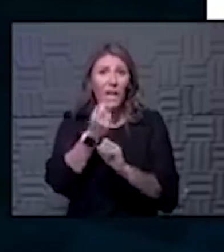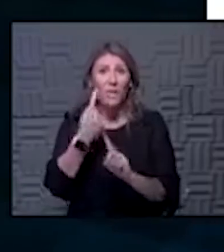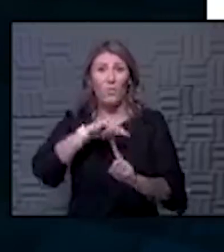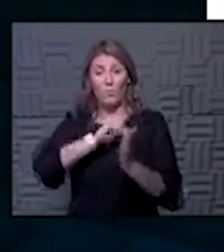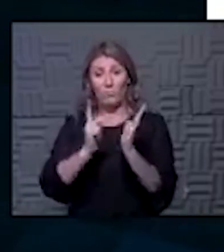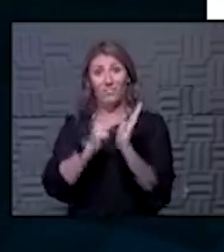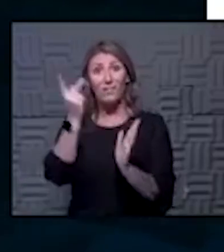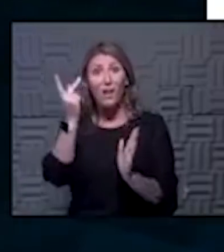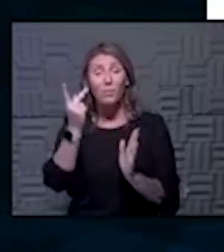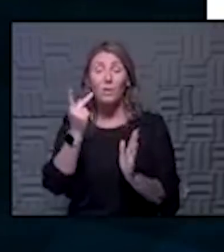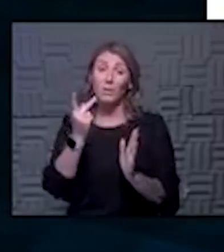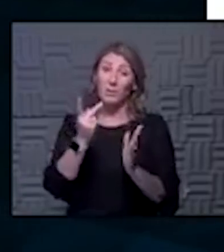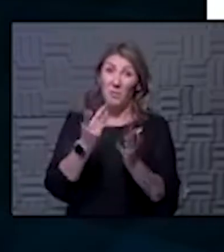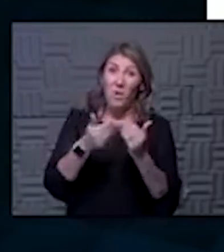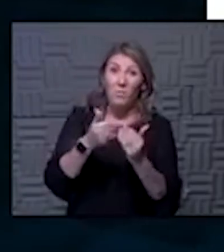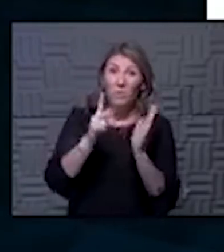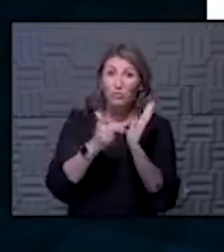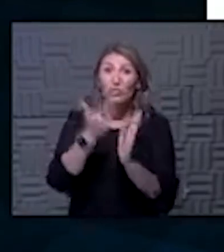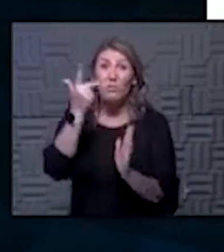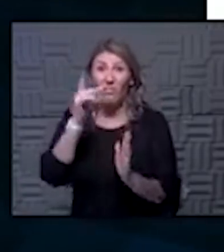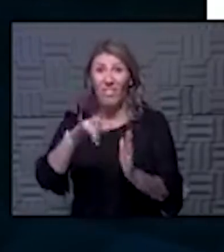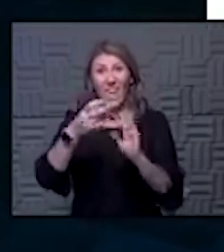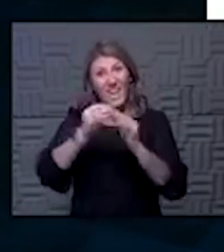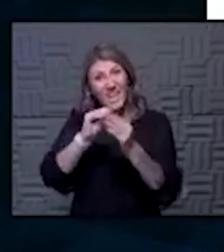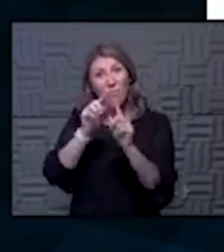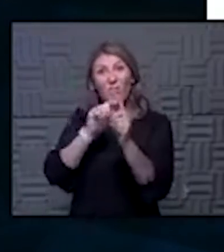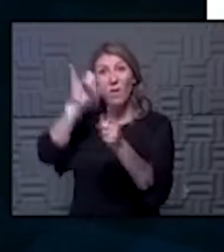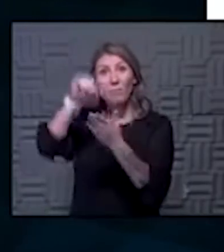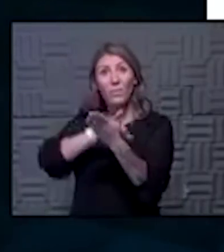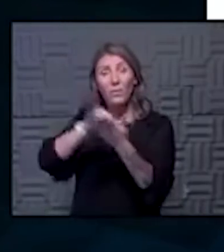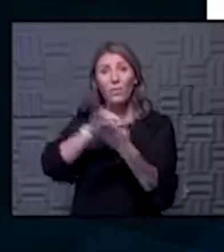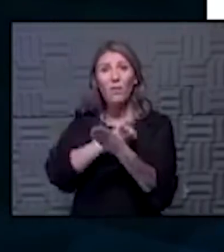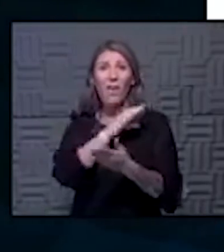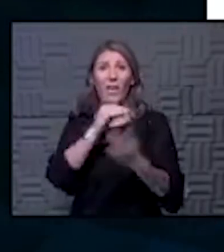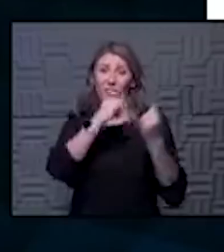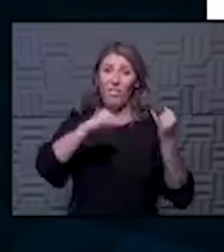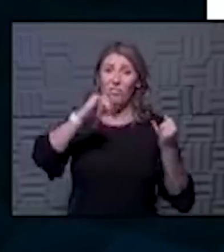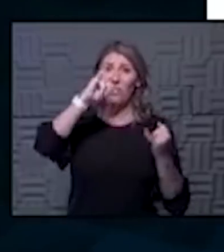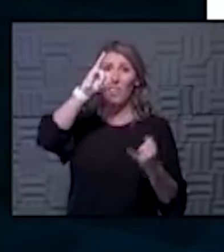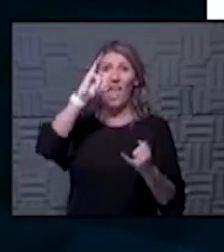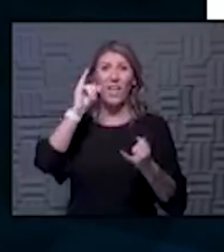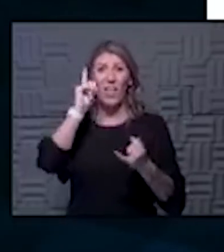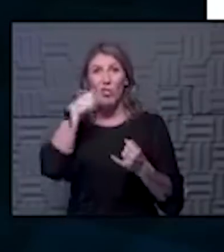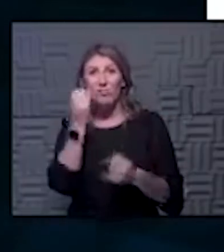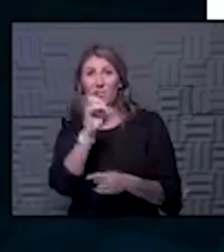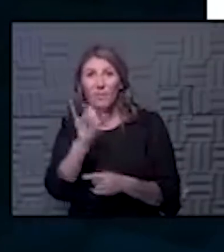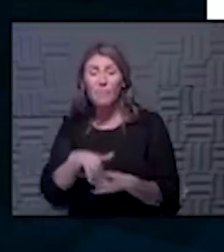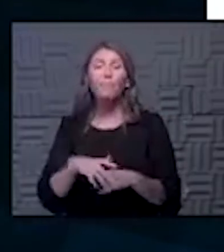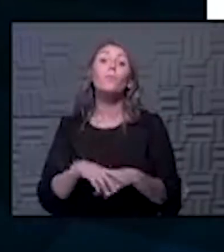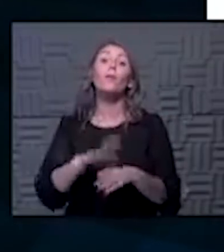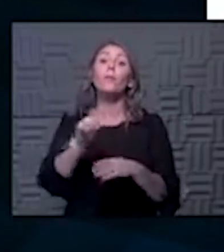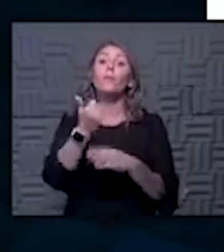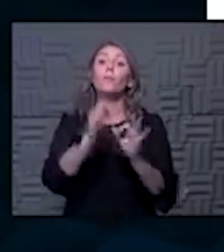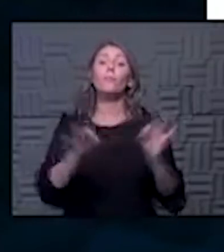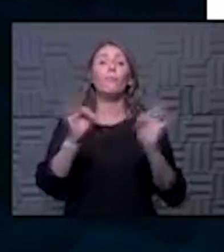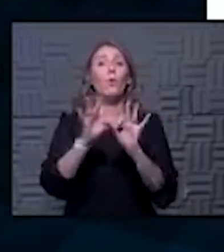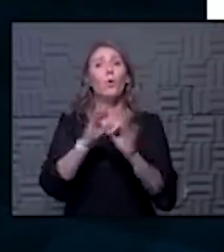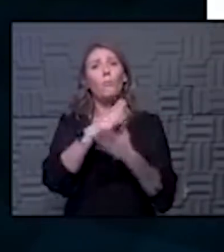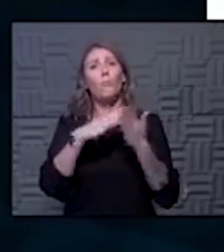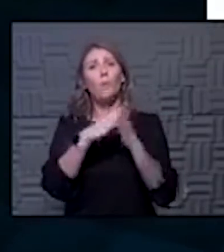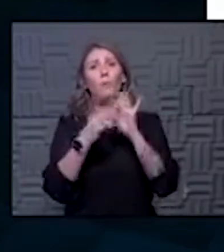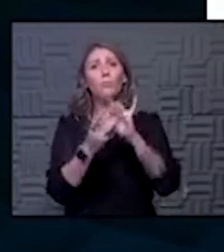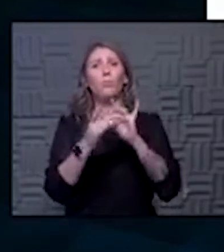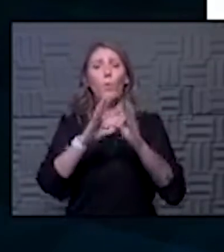doubled that. We're working on tripling it, actually, and the line continues to look that way. The other important part about all of these graphs, the